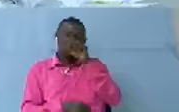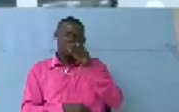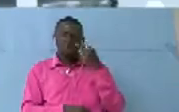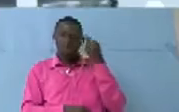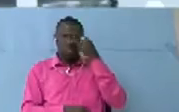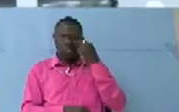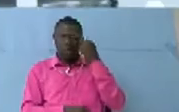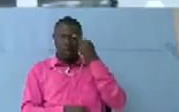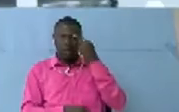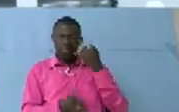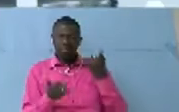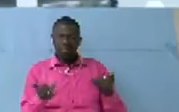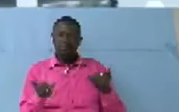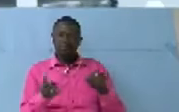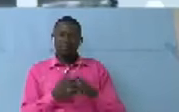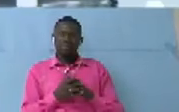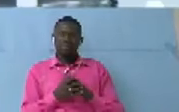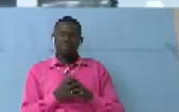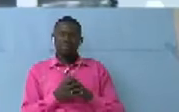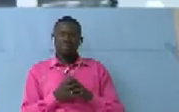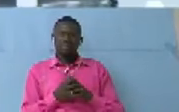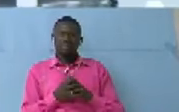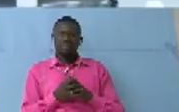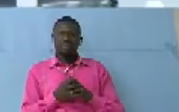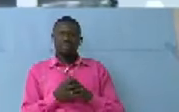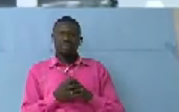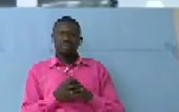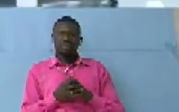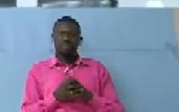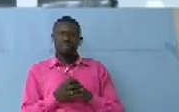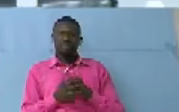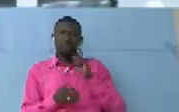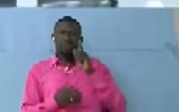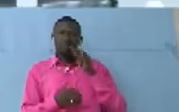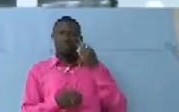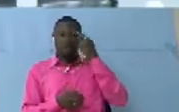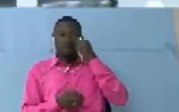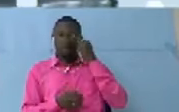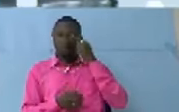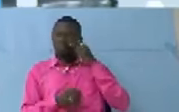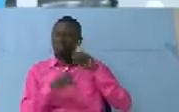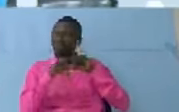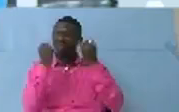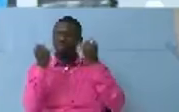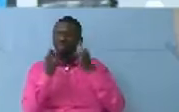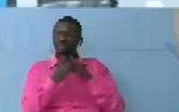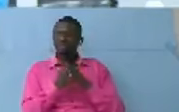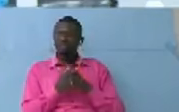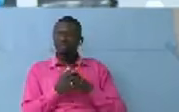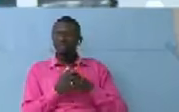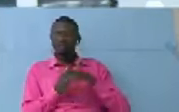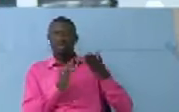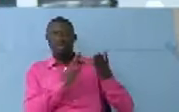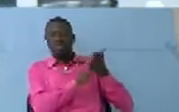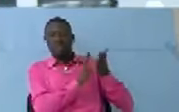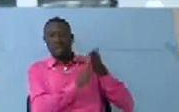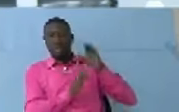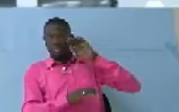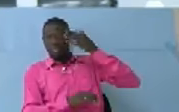dunya dile. Ya kin wo tata la hajo la. Atinya ta. Well, one of my eyes, my left eye